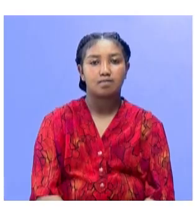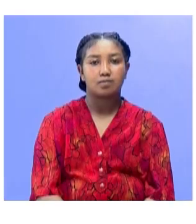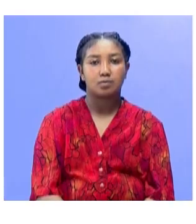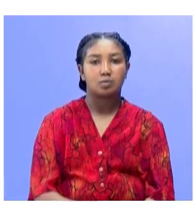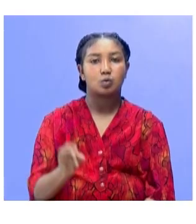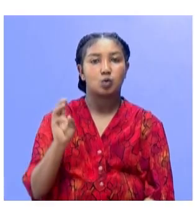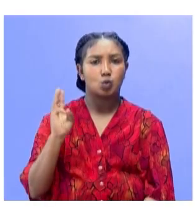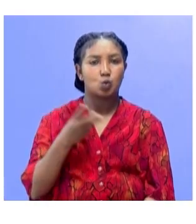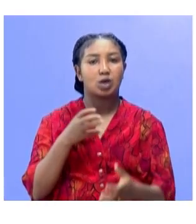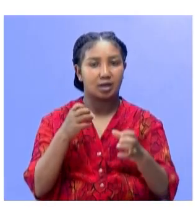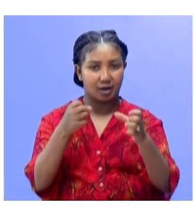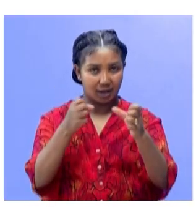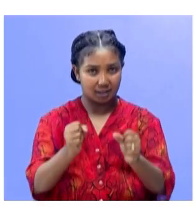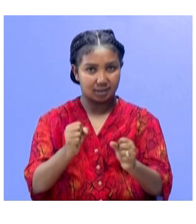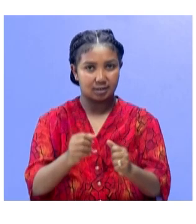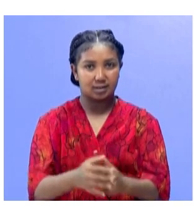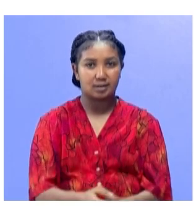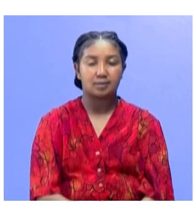We can